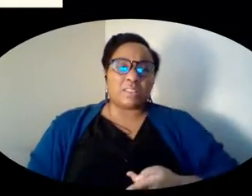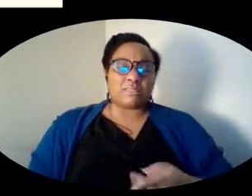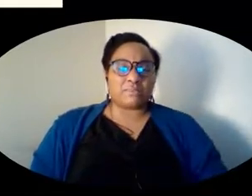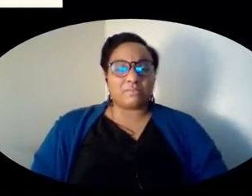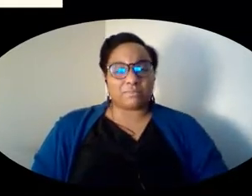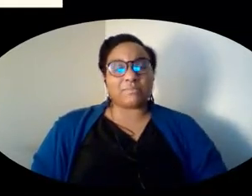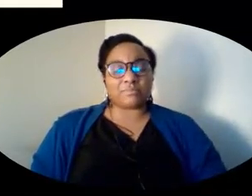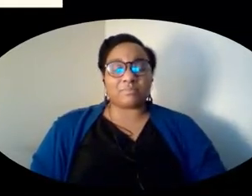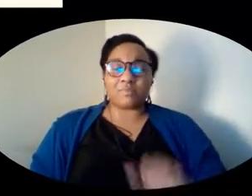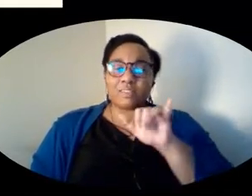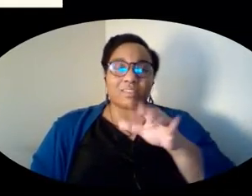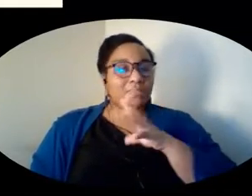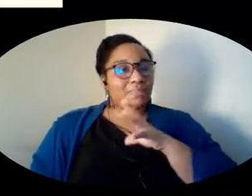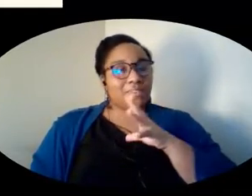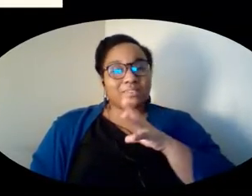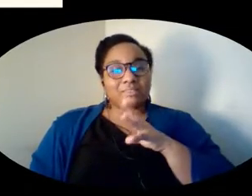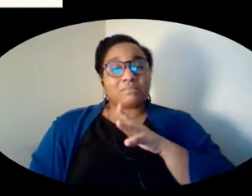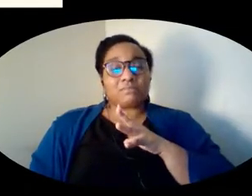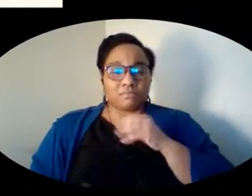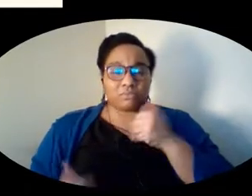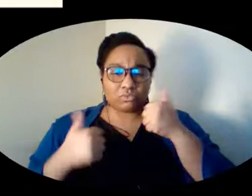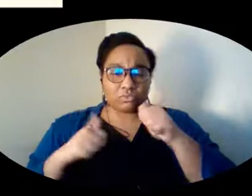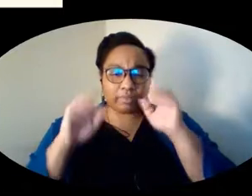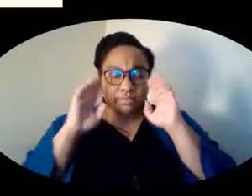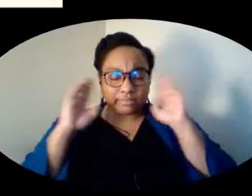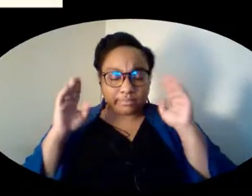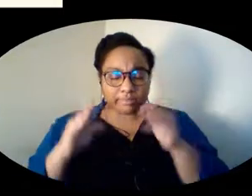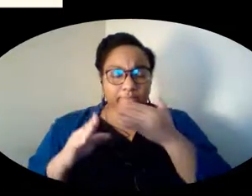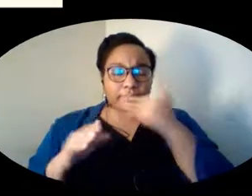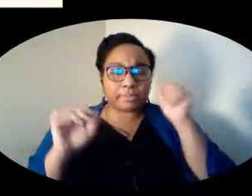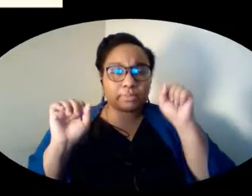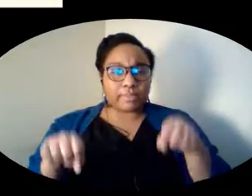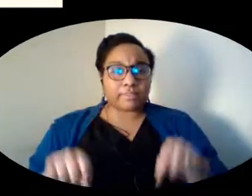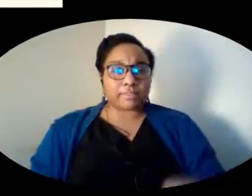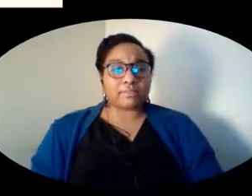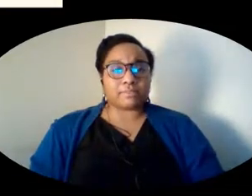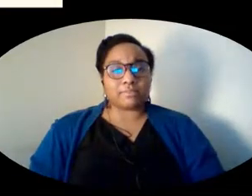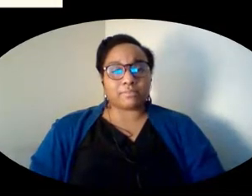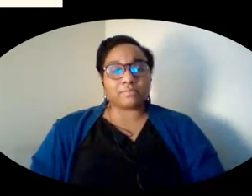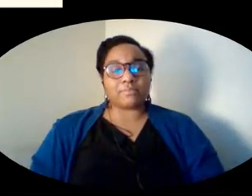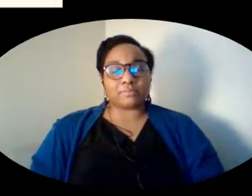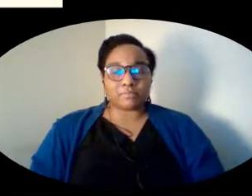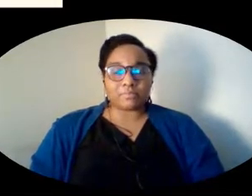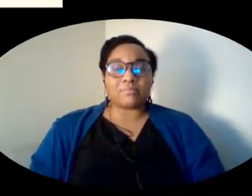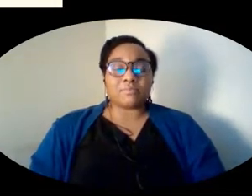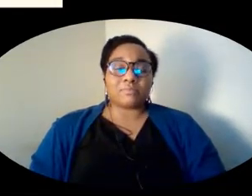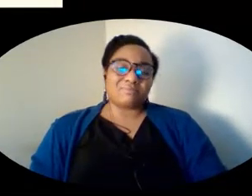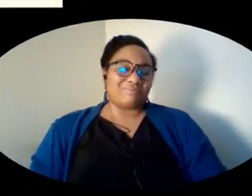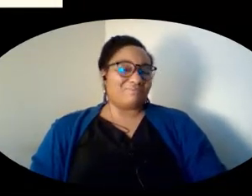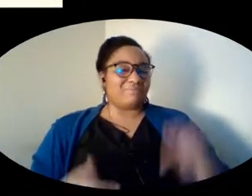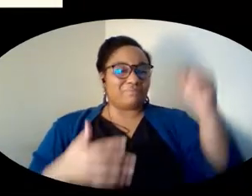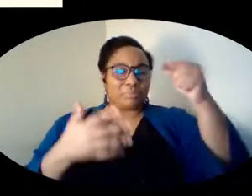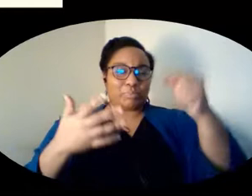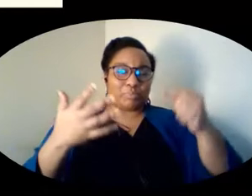upset, but that's okay. Just try to concentrate as best as you can. There are a ton of ways to